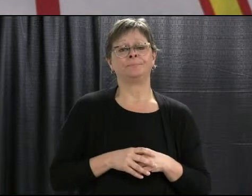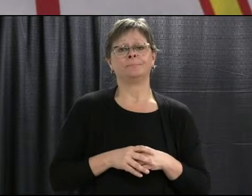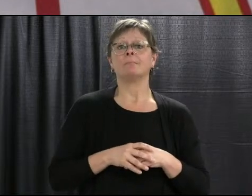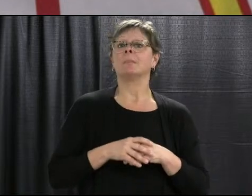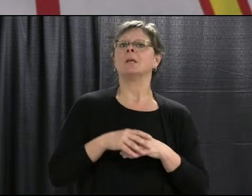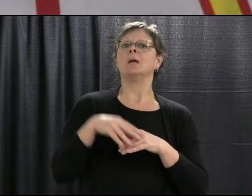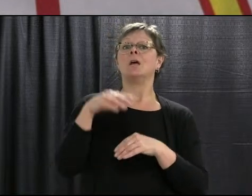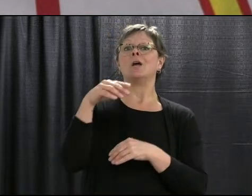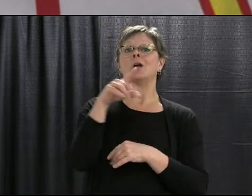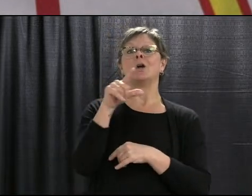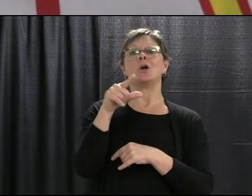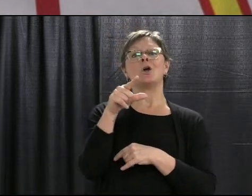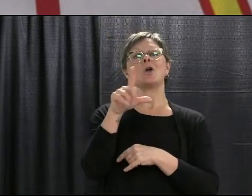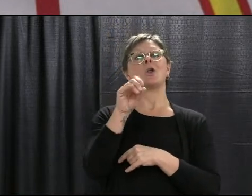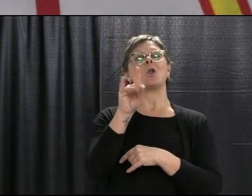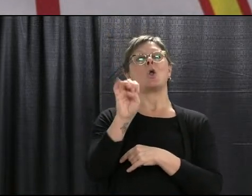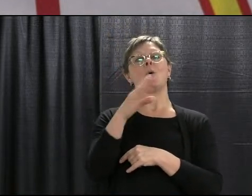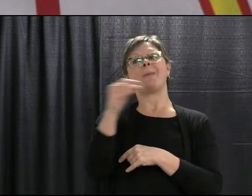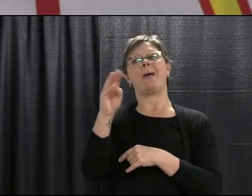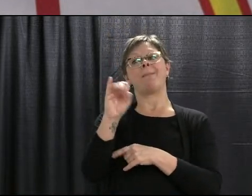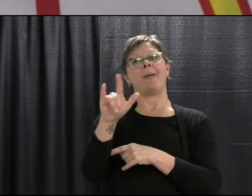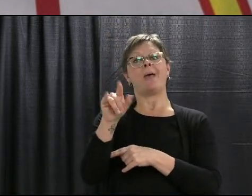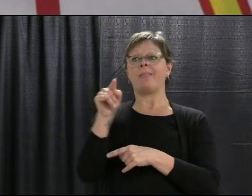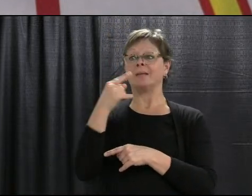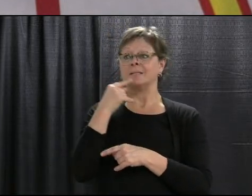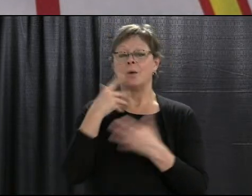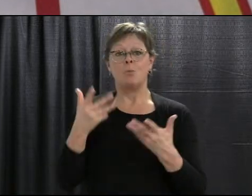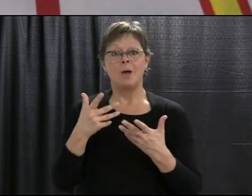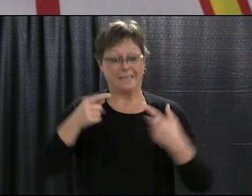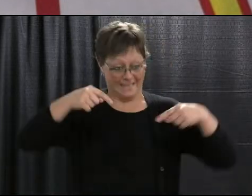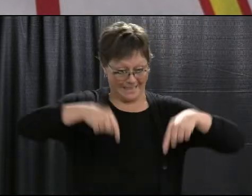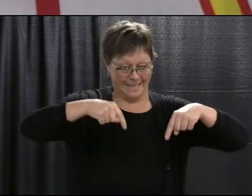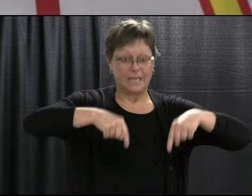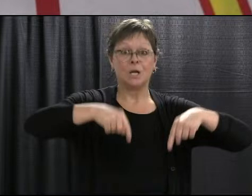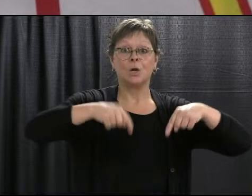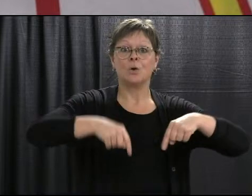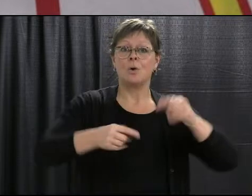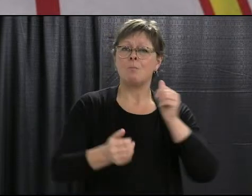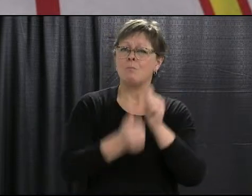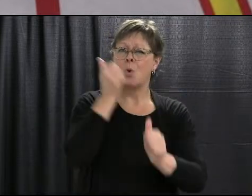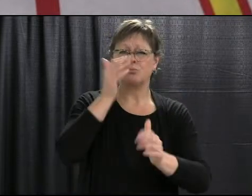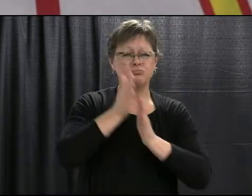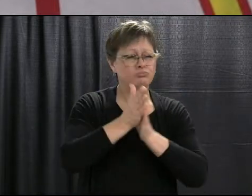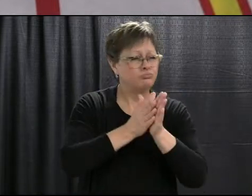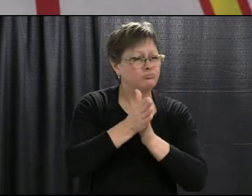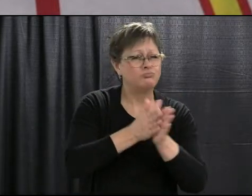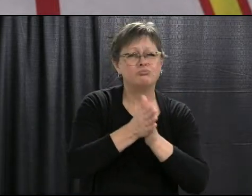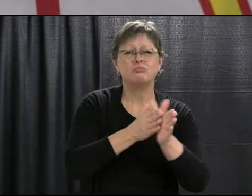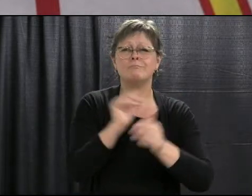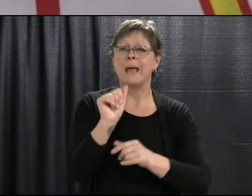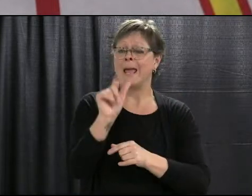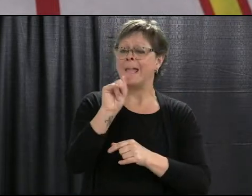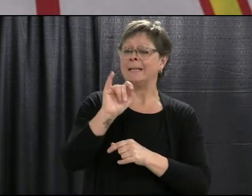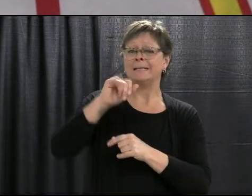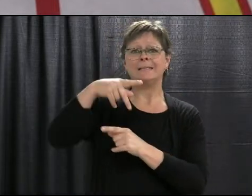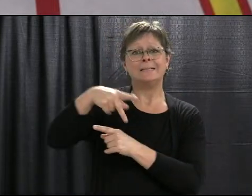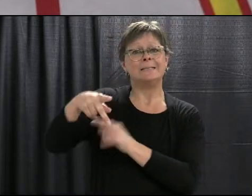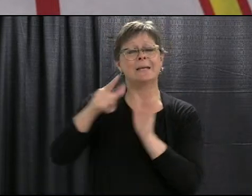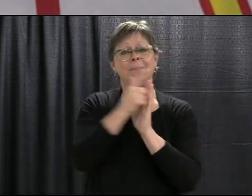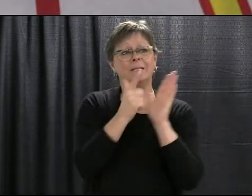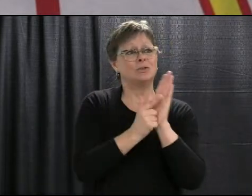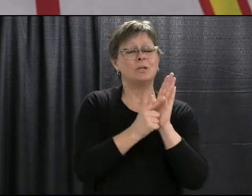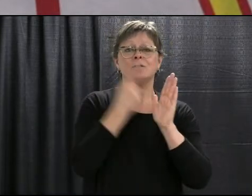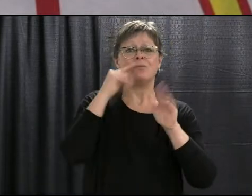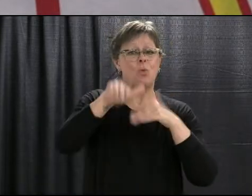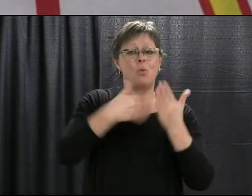the Globe and Mail pointed out is we have the most robust, most open ATIP legislation in the country.